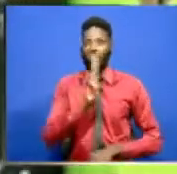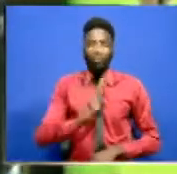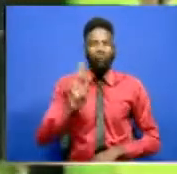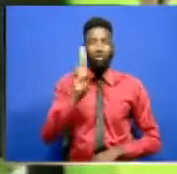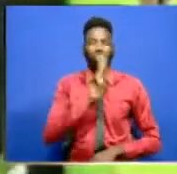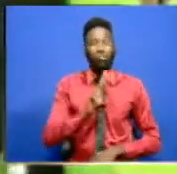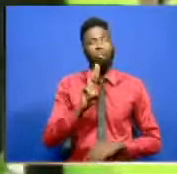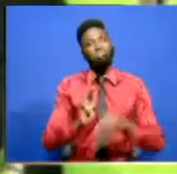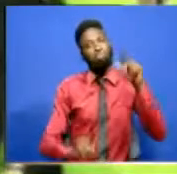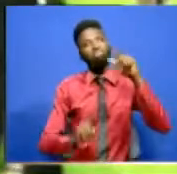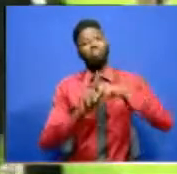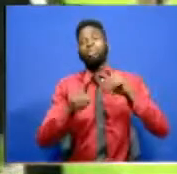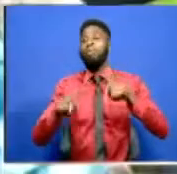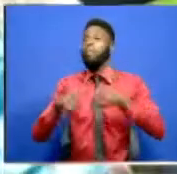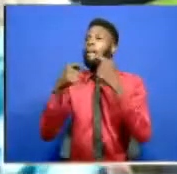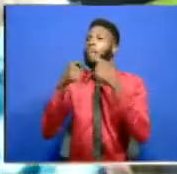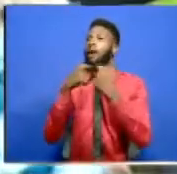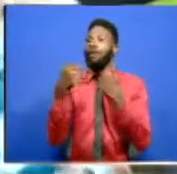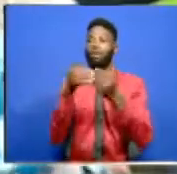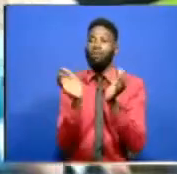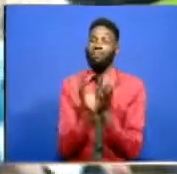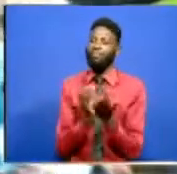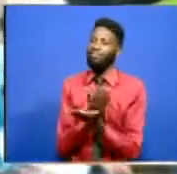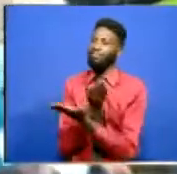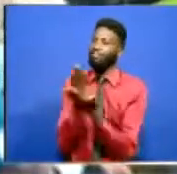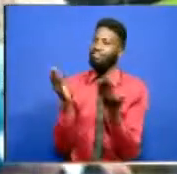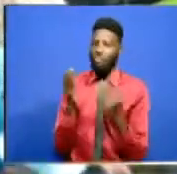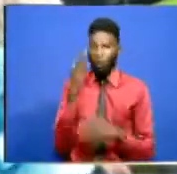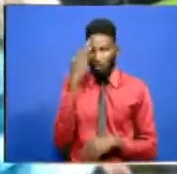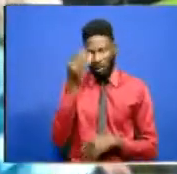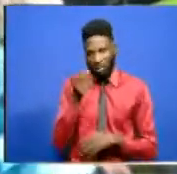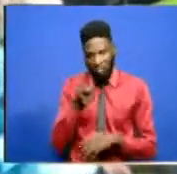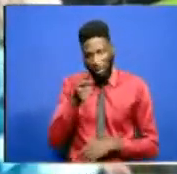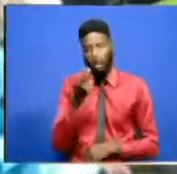and animosity among communities. For Channel One News, I'm Gladys Mungai.